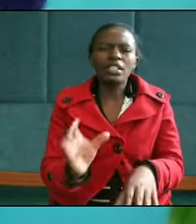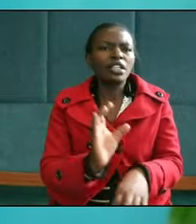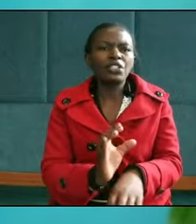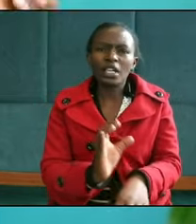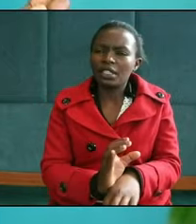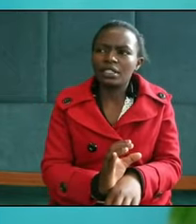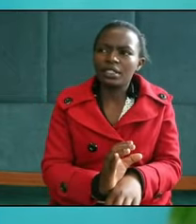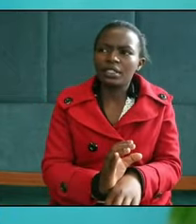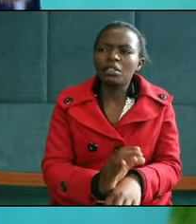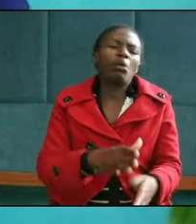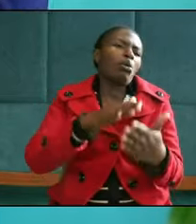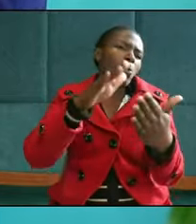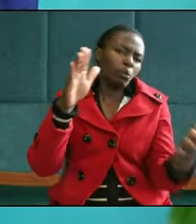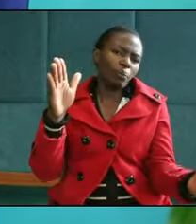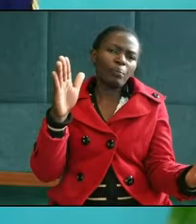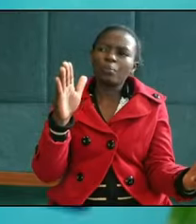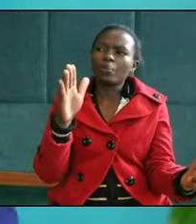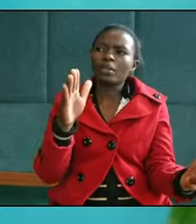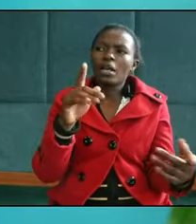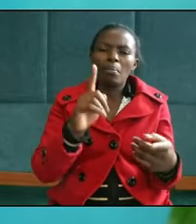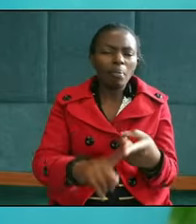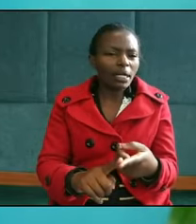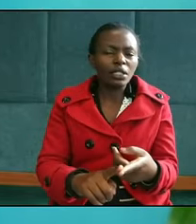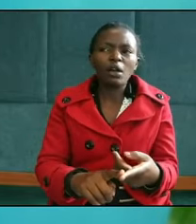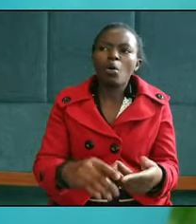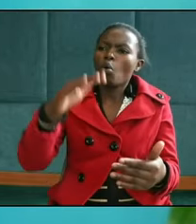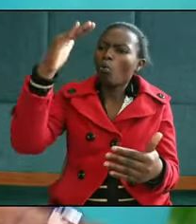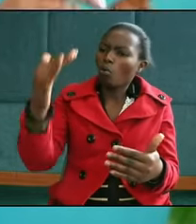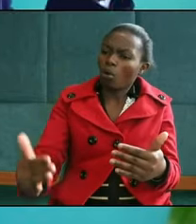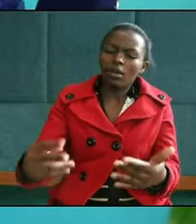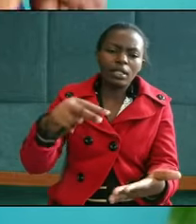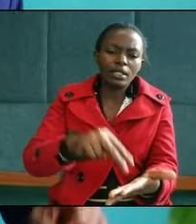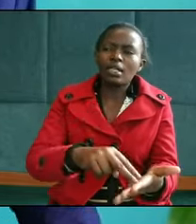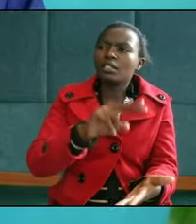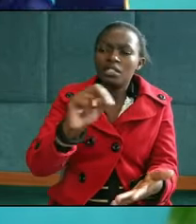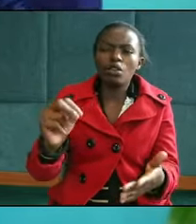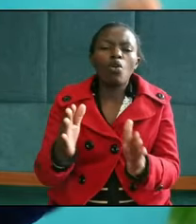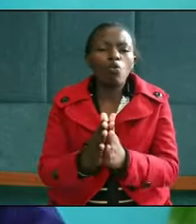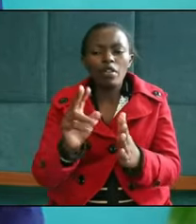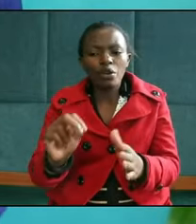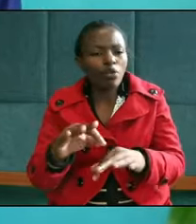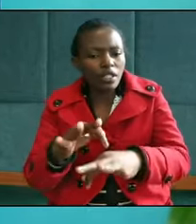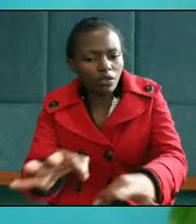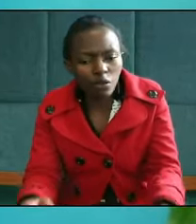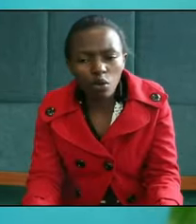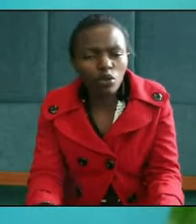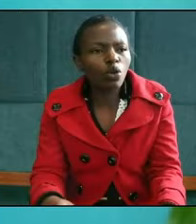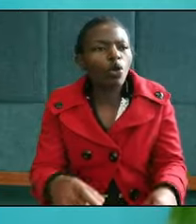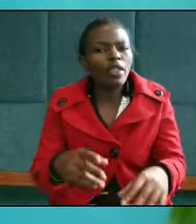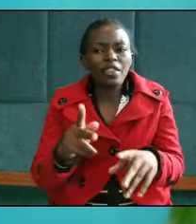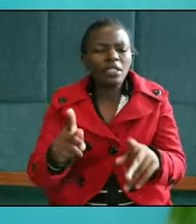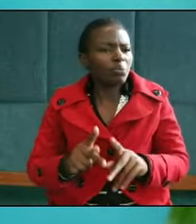wall. But remember, a wall cannot stand without a floor. So those fellows on the floor are